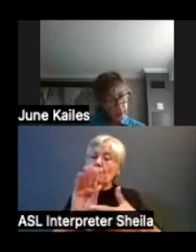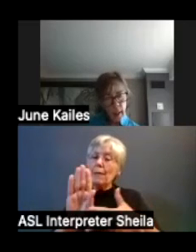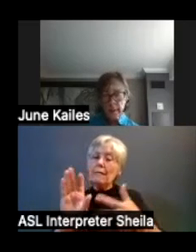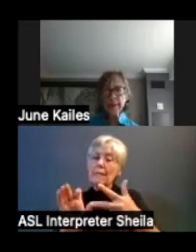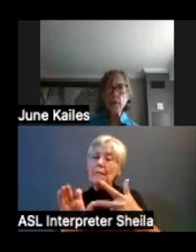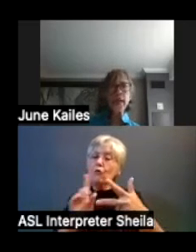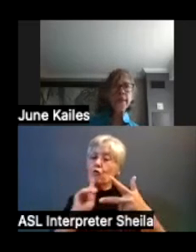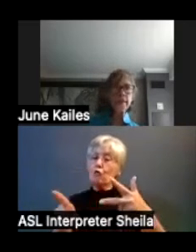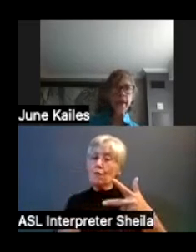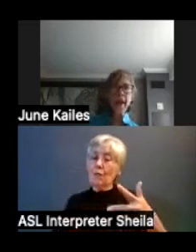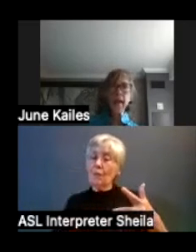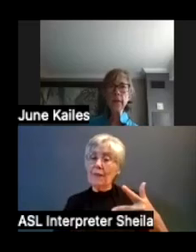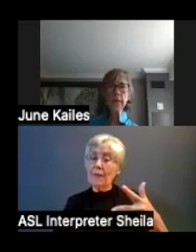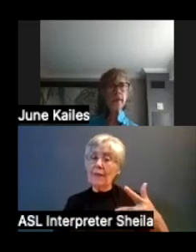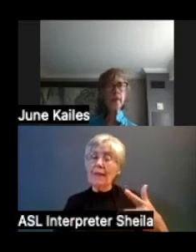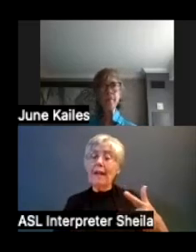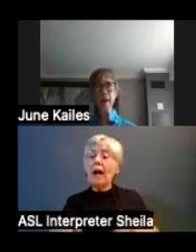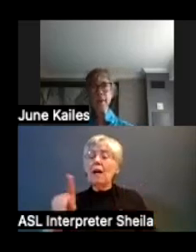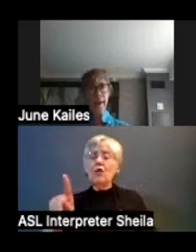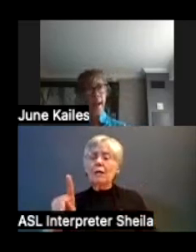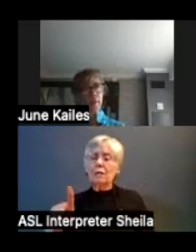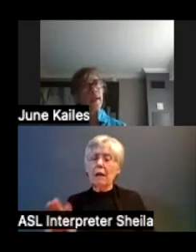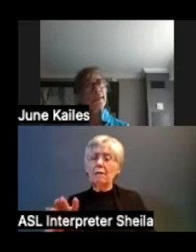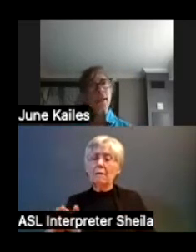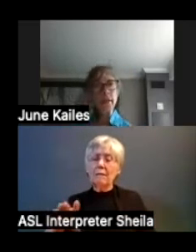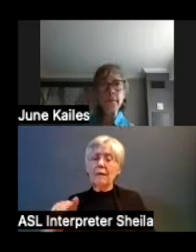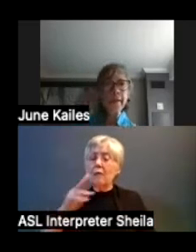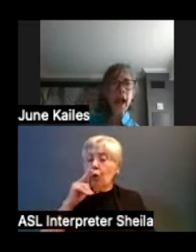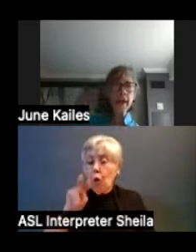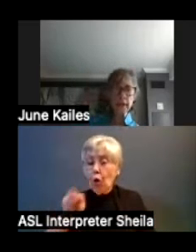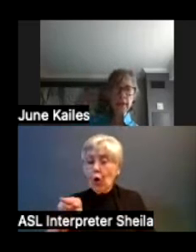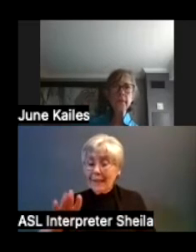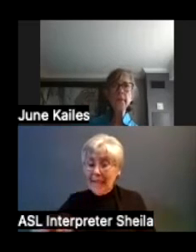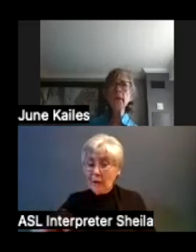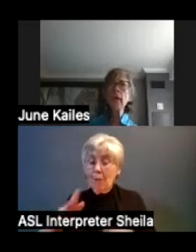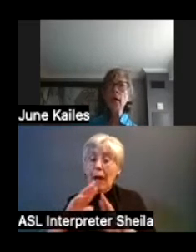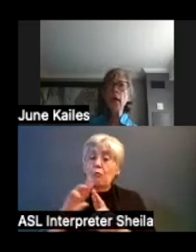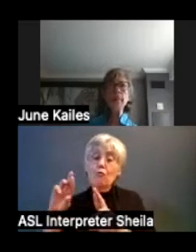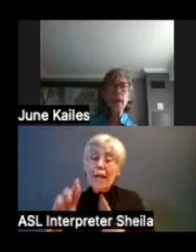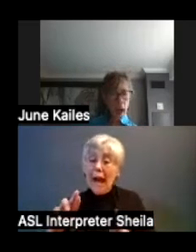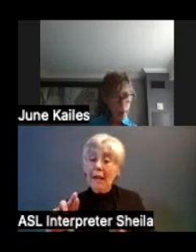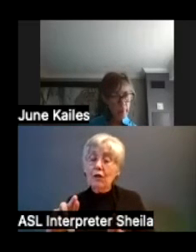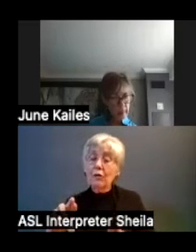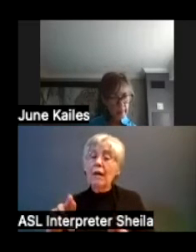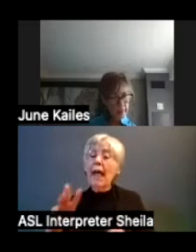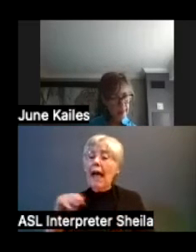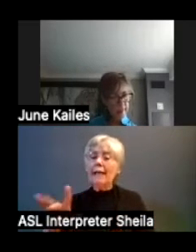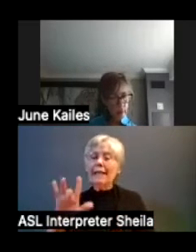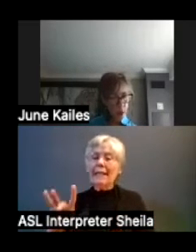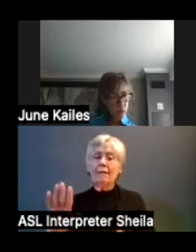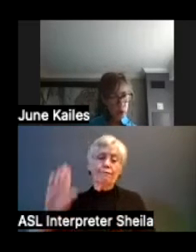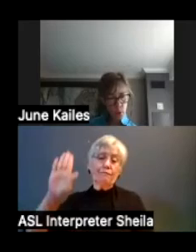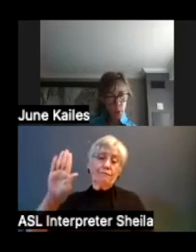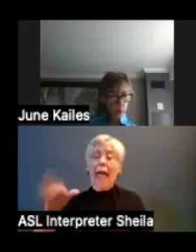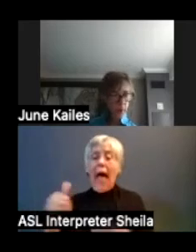And just a raise of hands, and you can find your hand raised under reactions. How many of you think